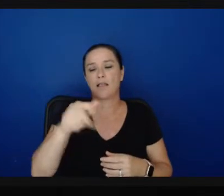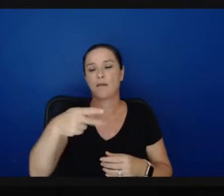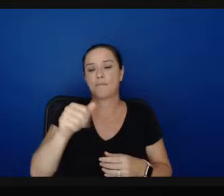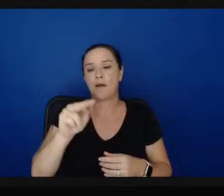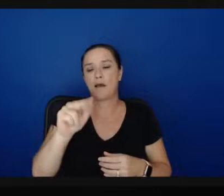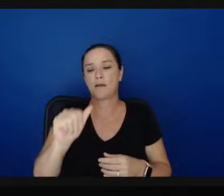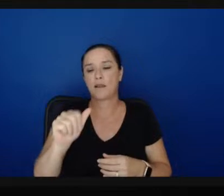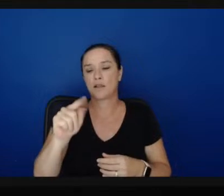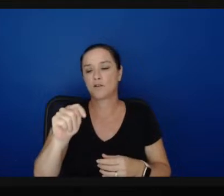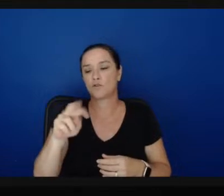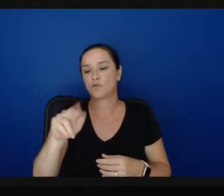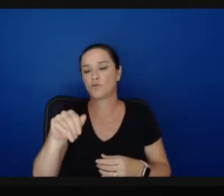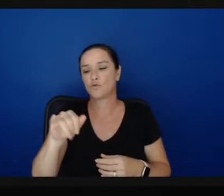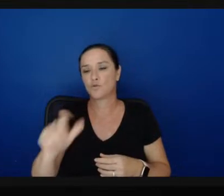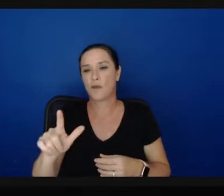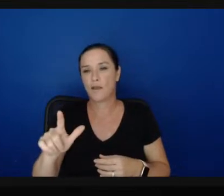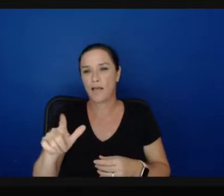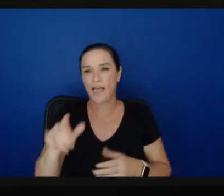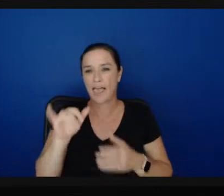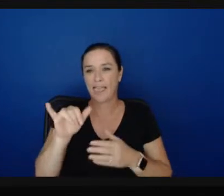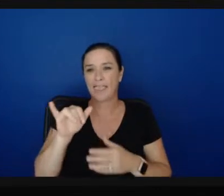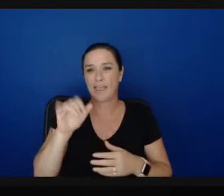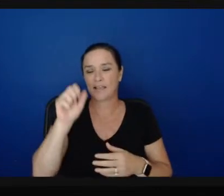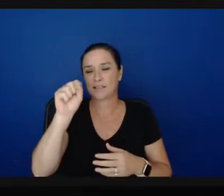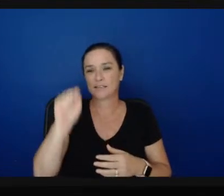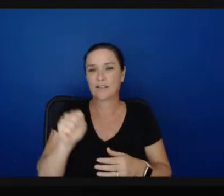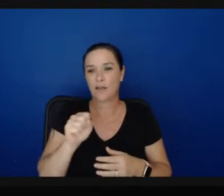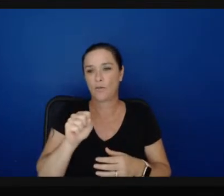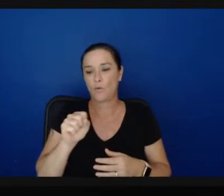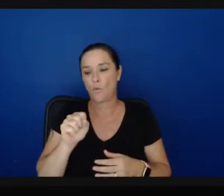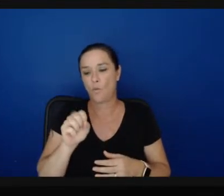just south and west of Pu'o'o